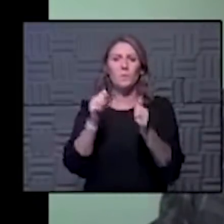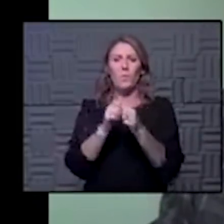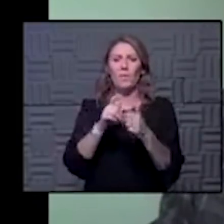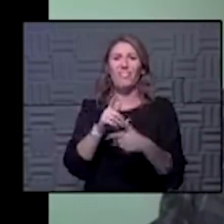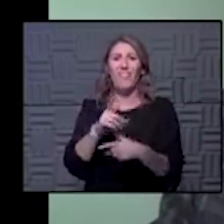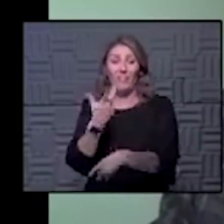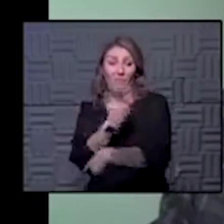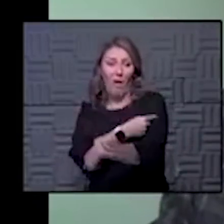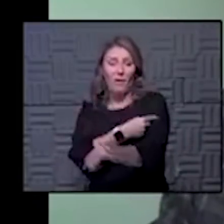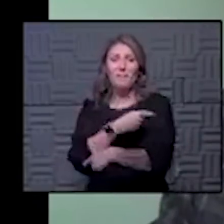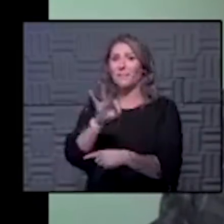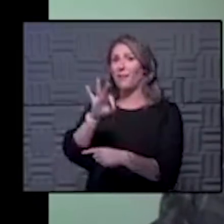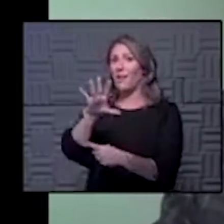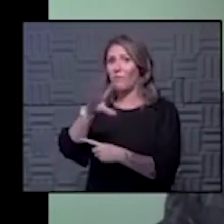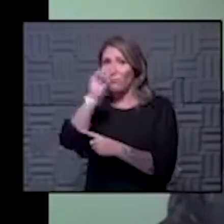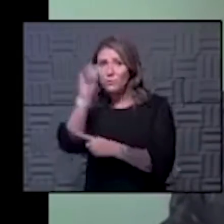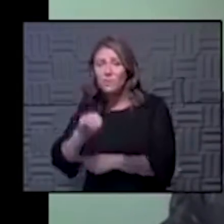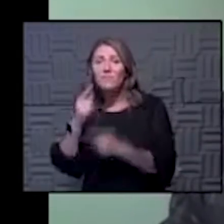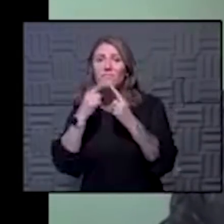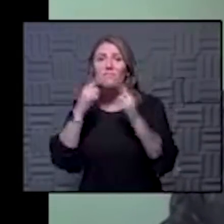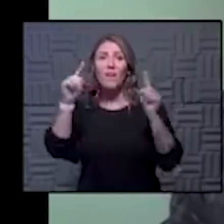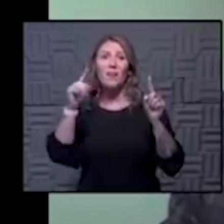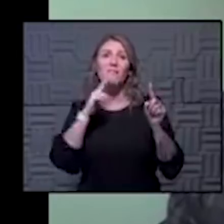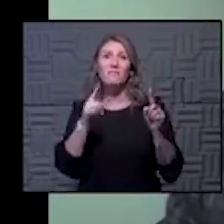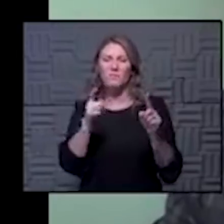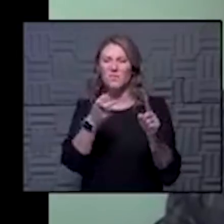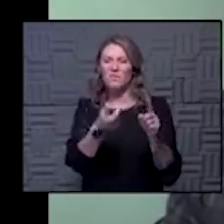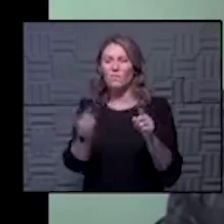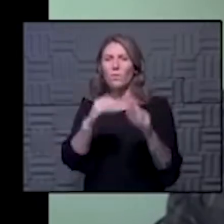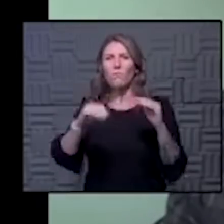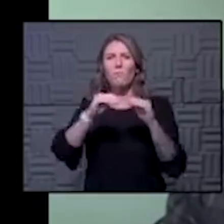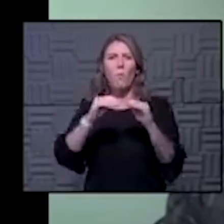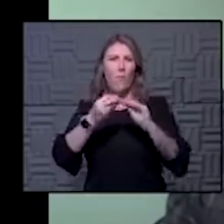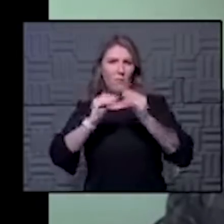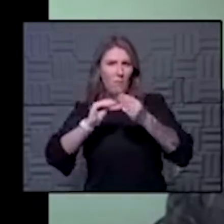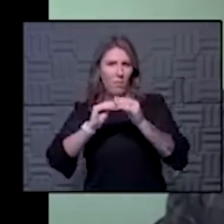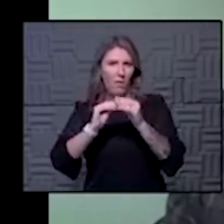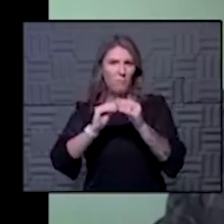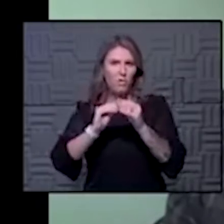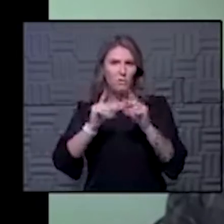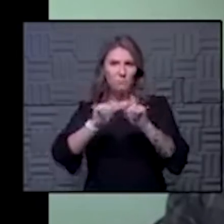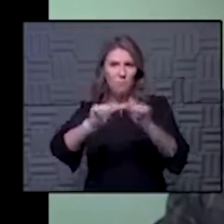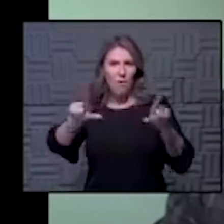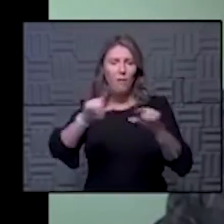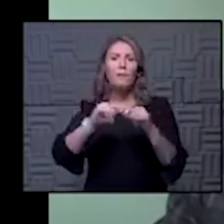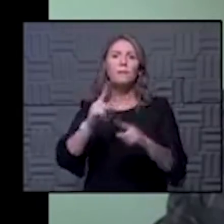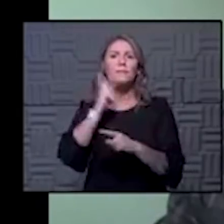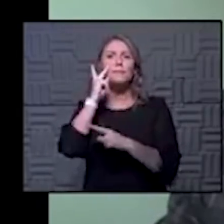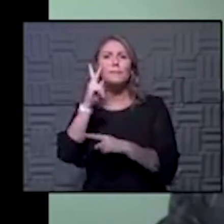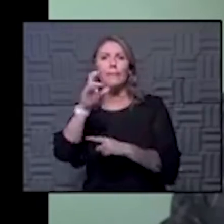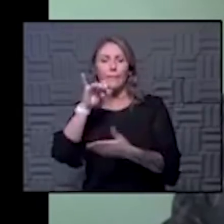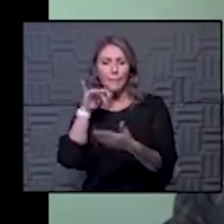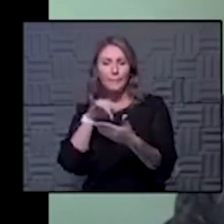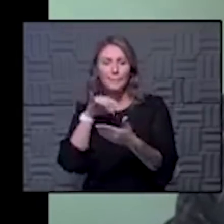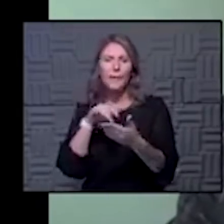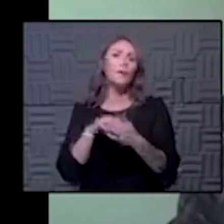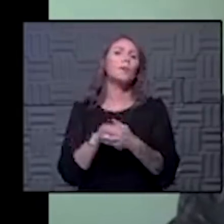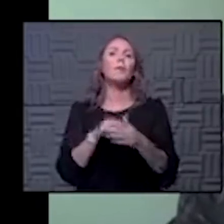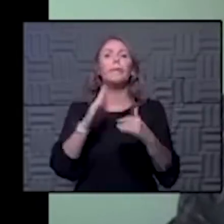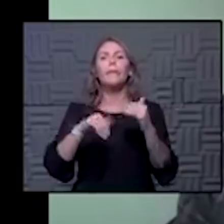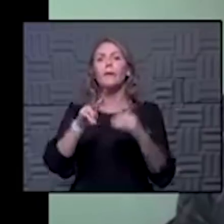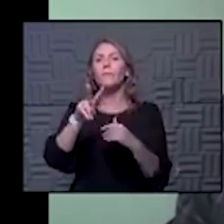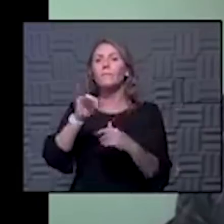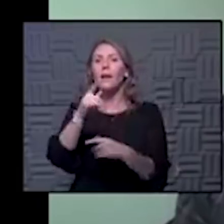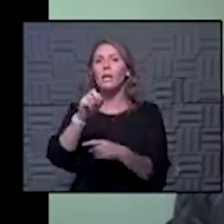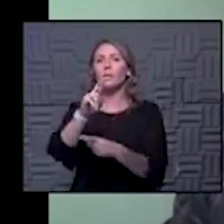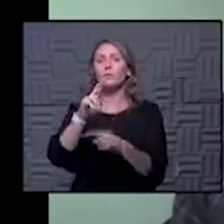vaccine, 95% effective. Really, they actually put a few more numbers out there to give you a little bit more sense of what happened in their study than did Pfizer. So that's all